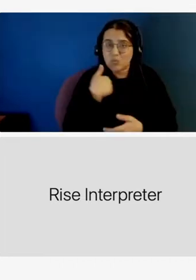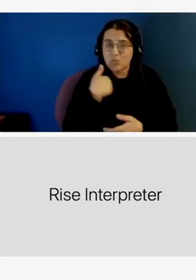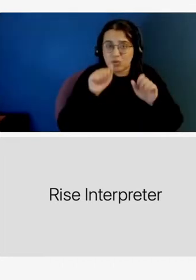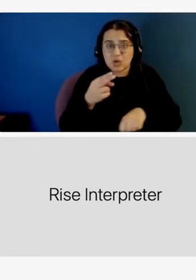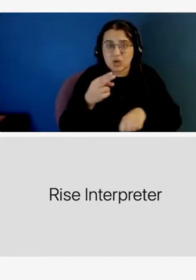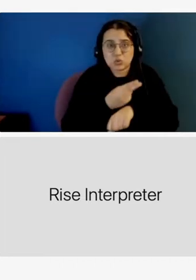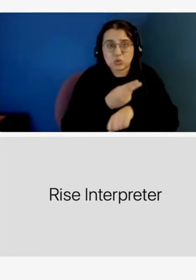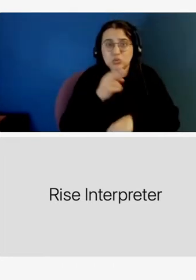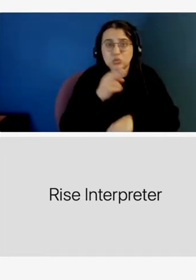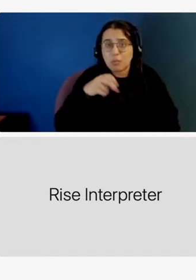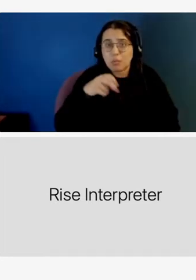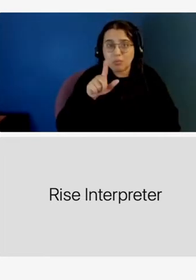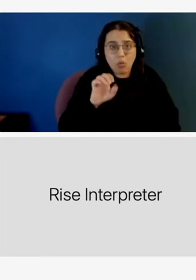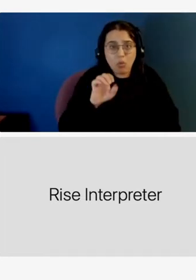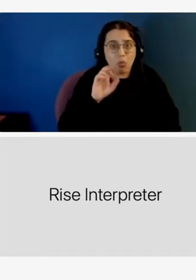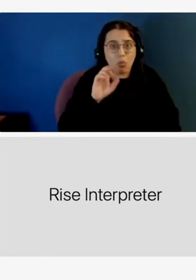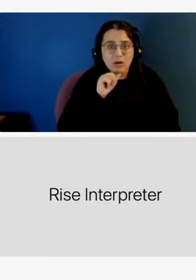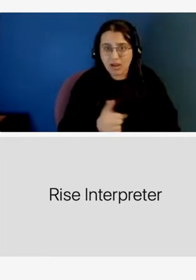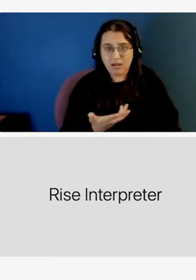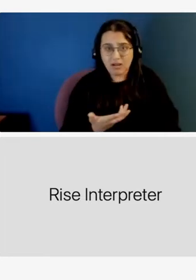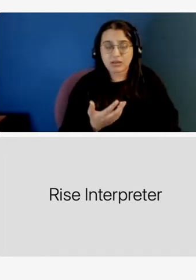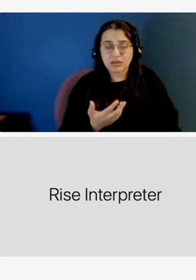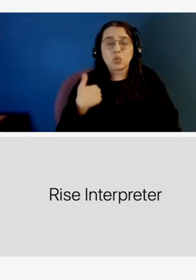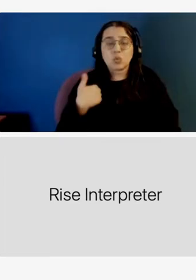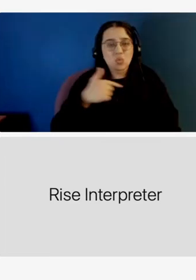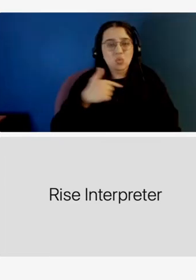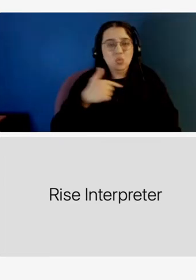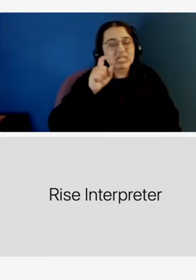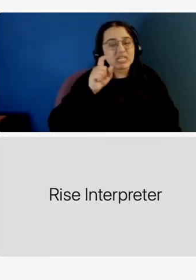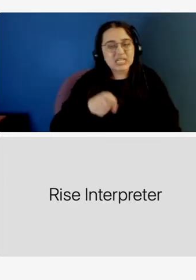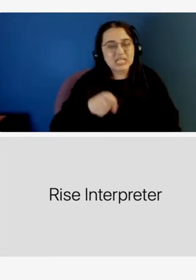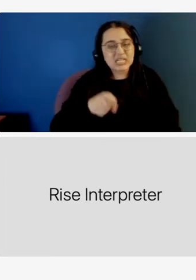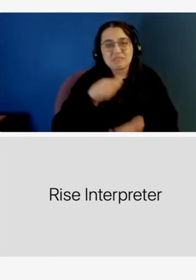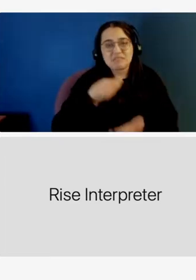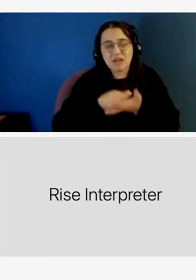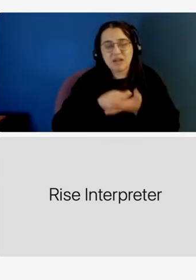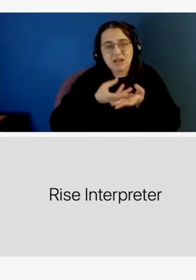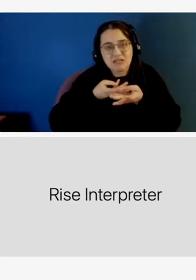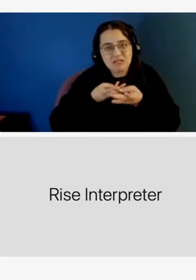we need to put the money into that project.